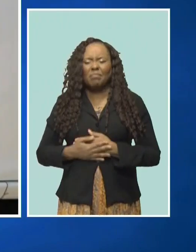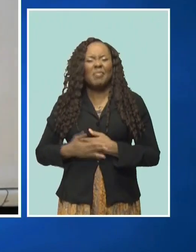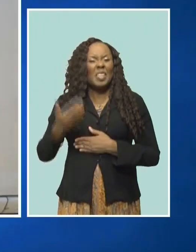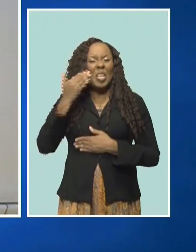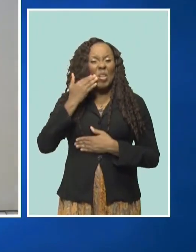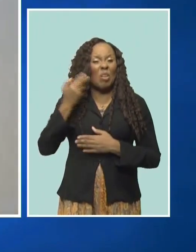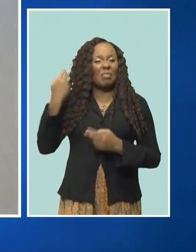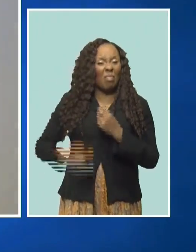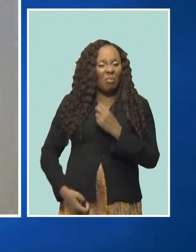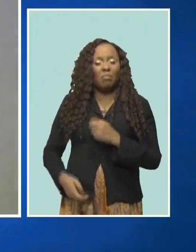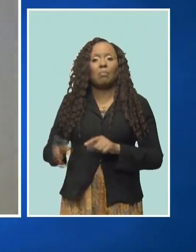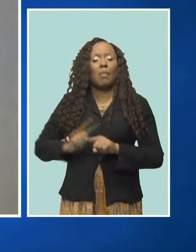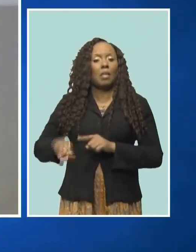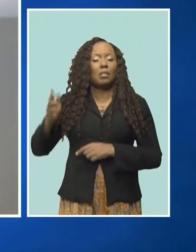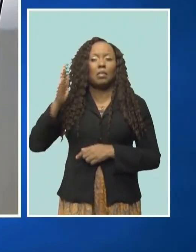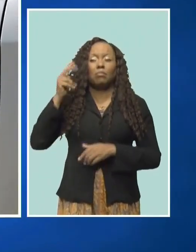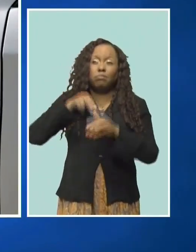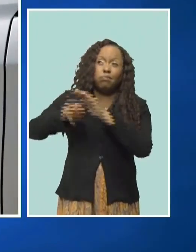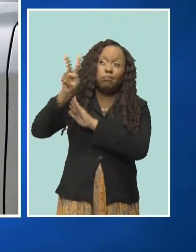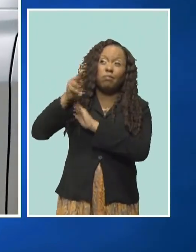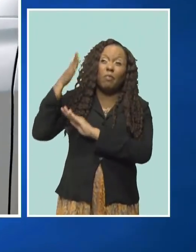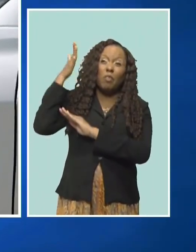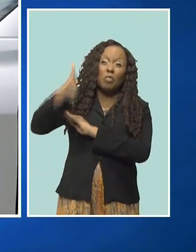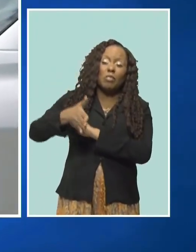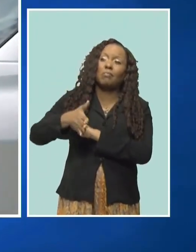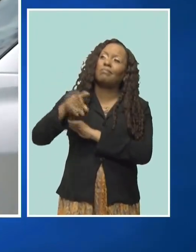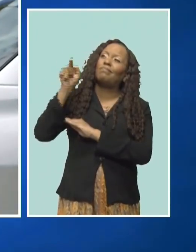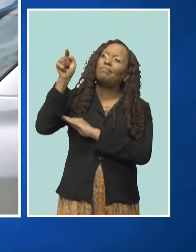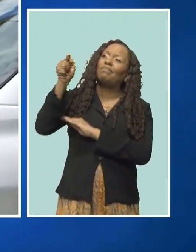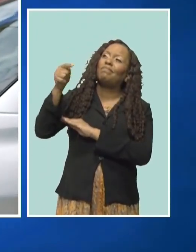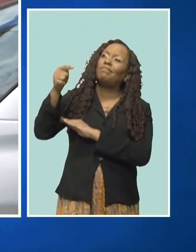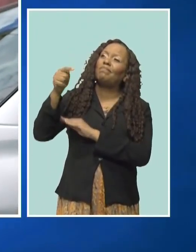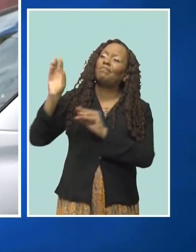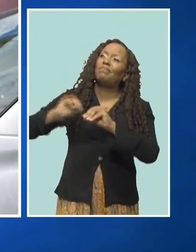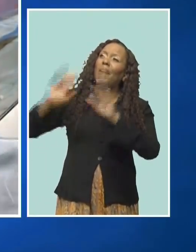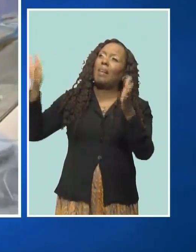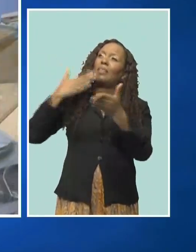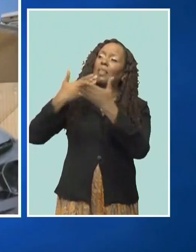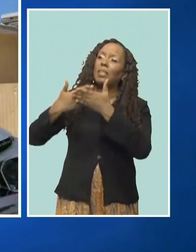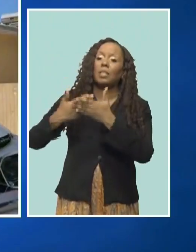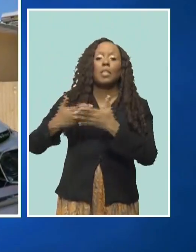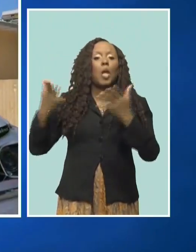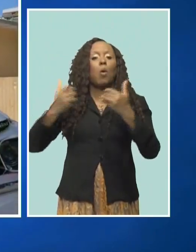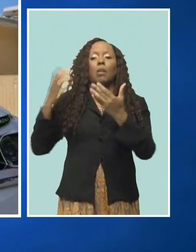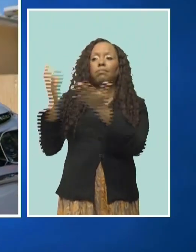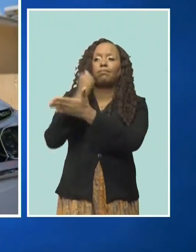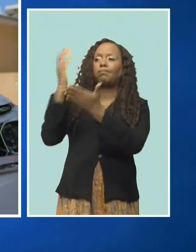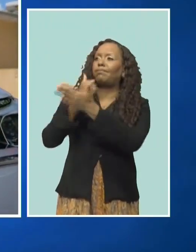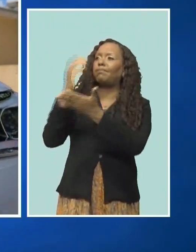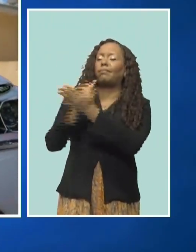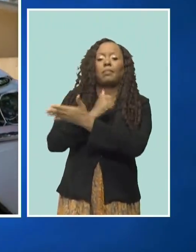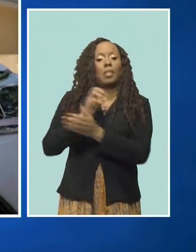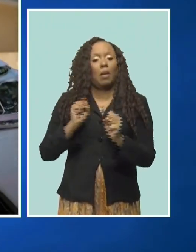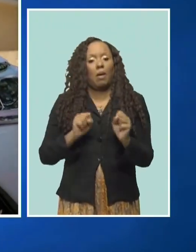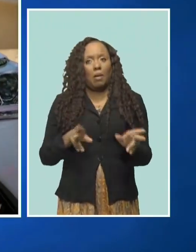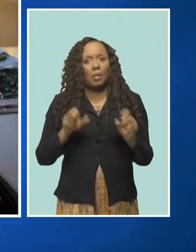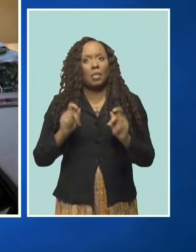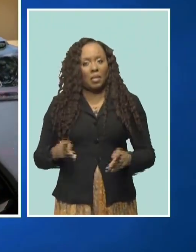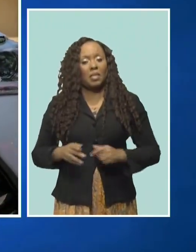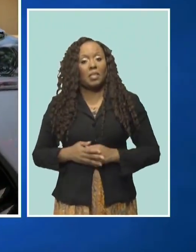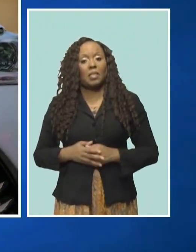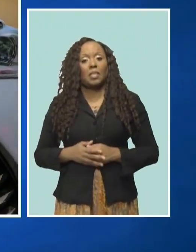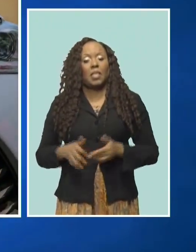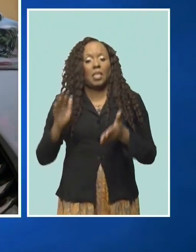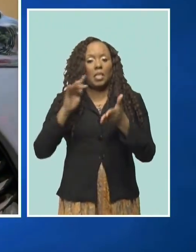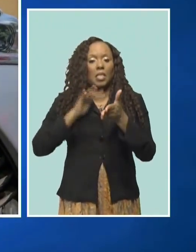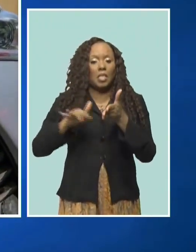Ms. Edwards says the future looks good. And in an effort to capitalize on any opportunities that may arise, she has completed a course